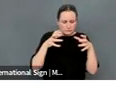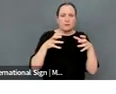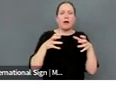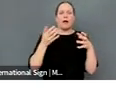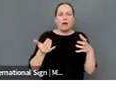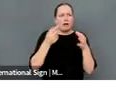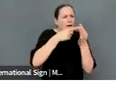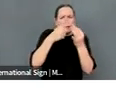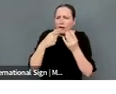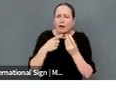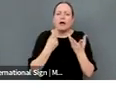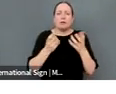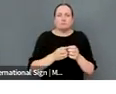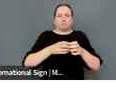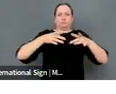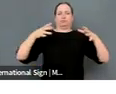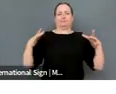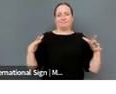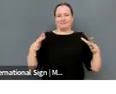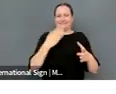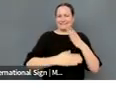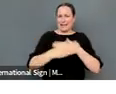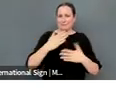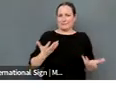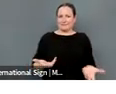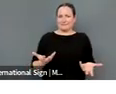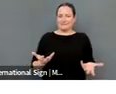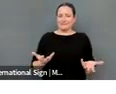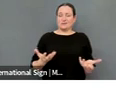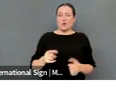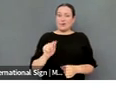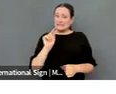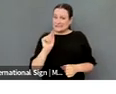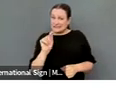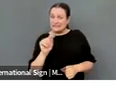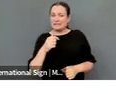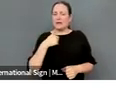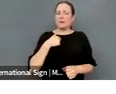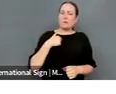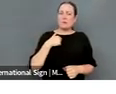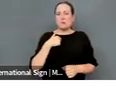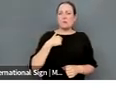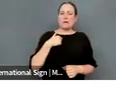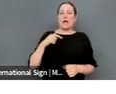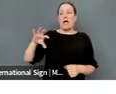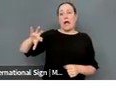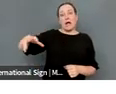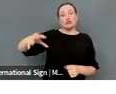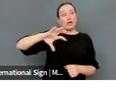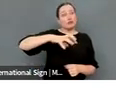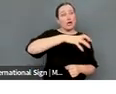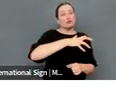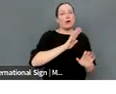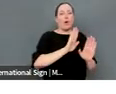it underscores the importance of understanding the methodologies and definitions used in each or country context